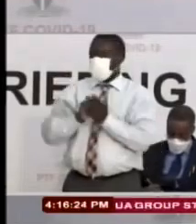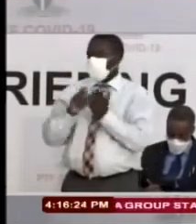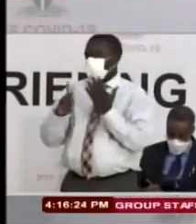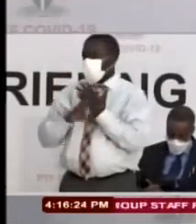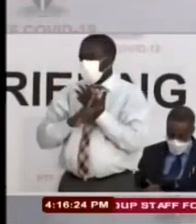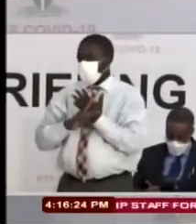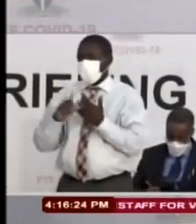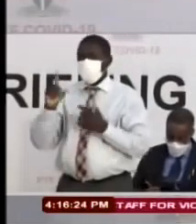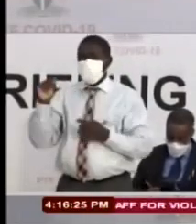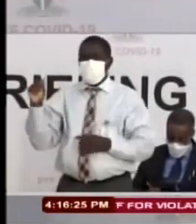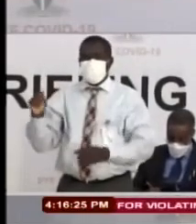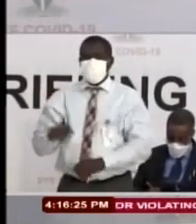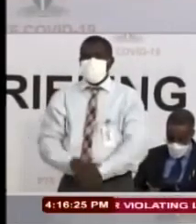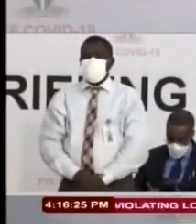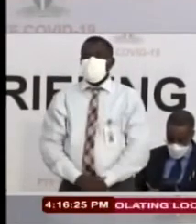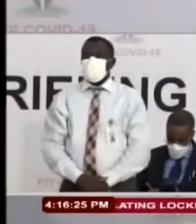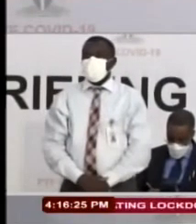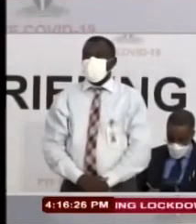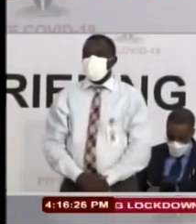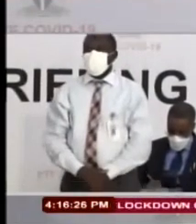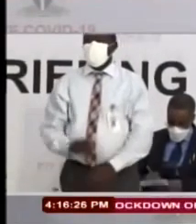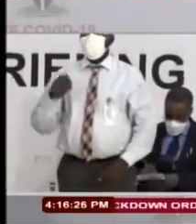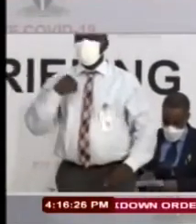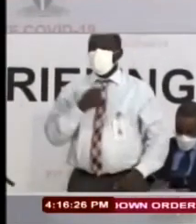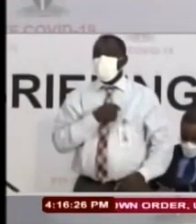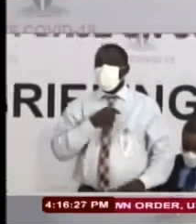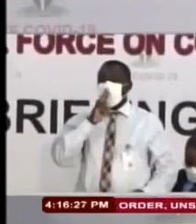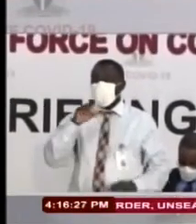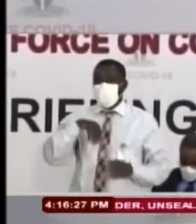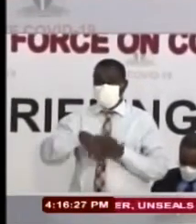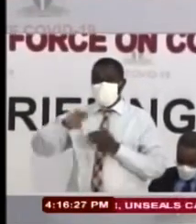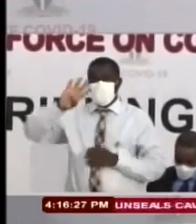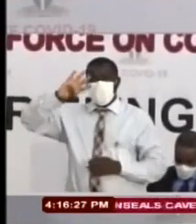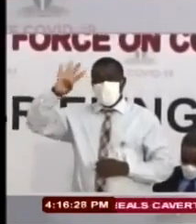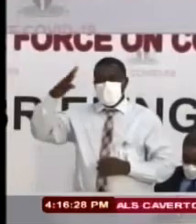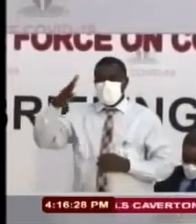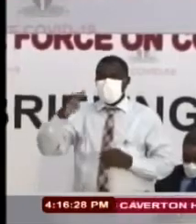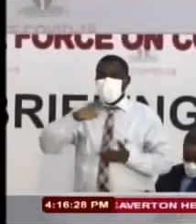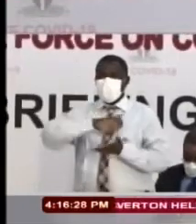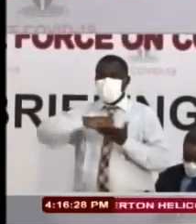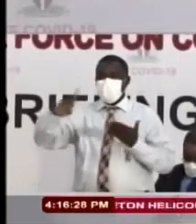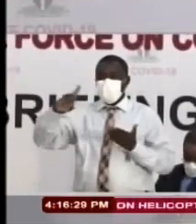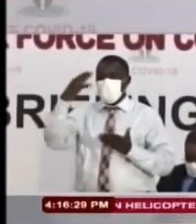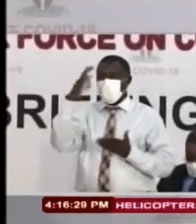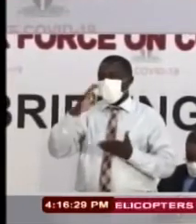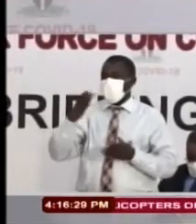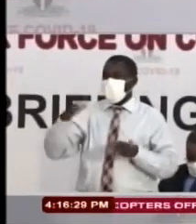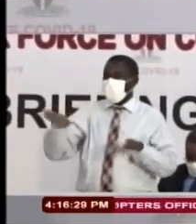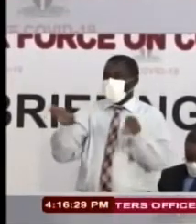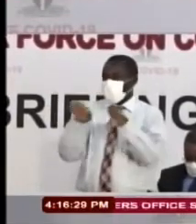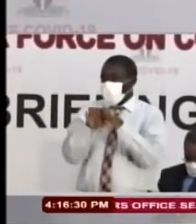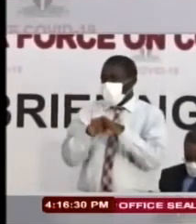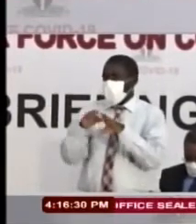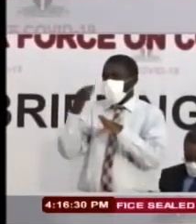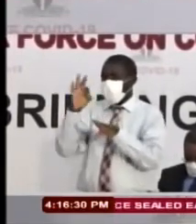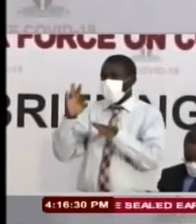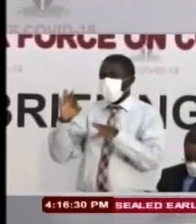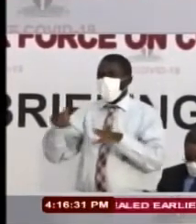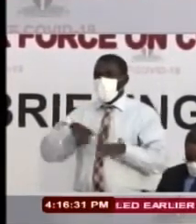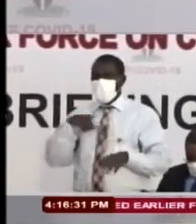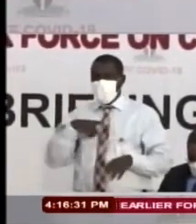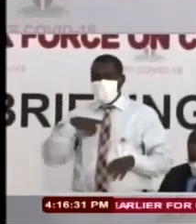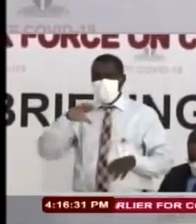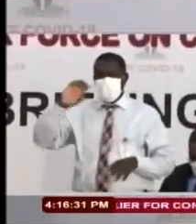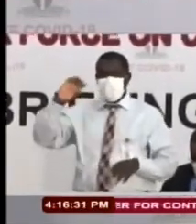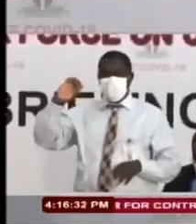We are in the 4th week of the lockdown of Lagos and Ogun states, as well as the Federal Capital